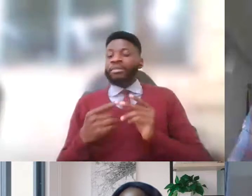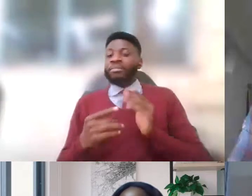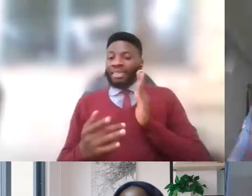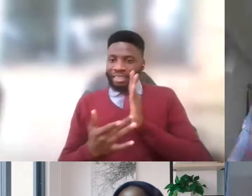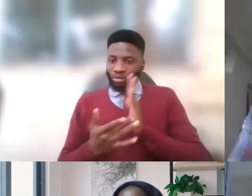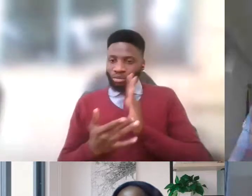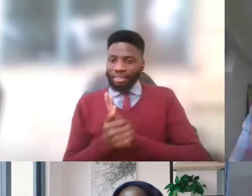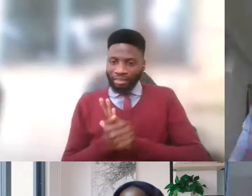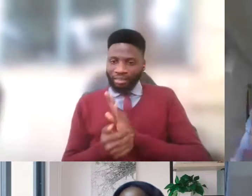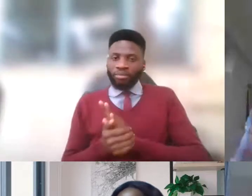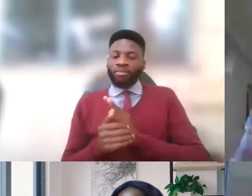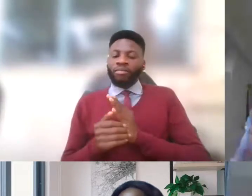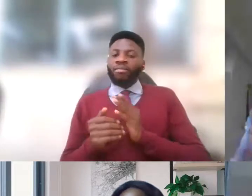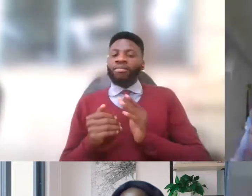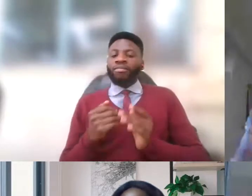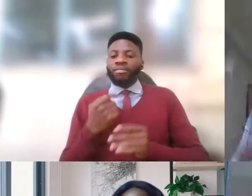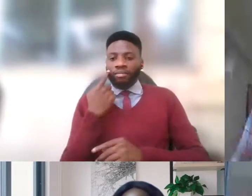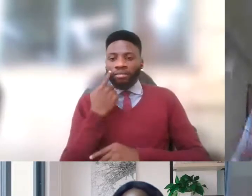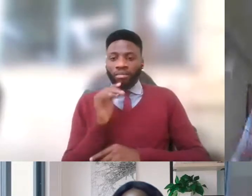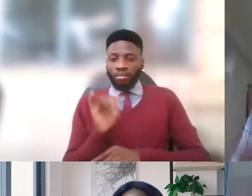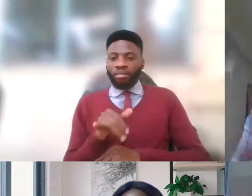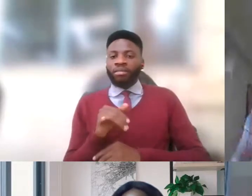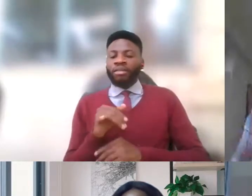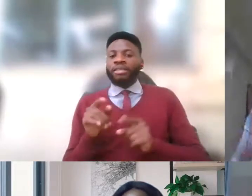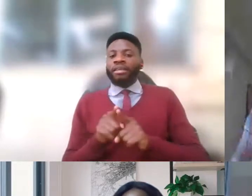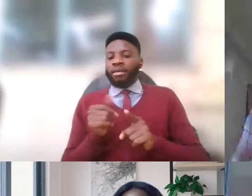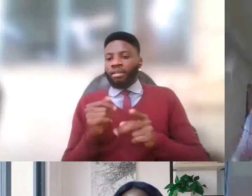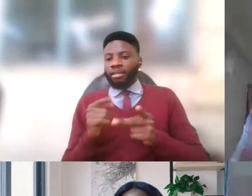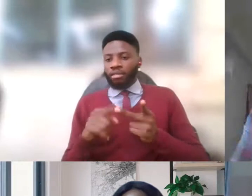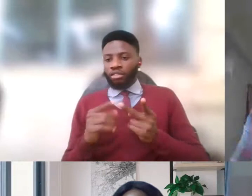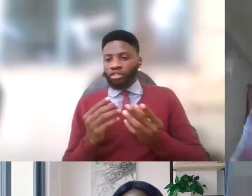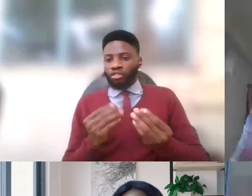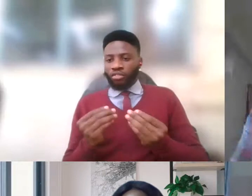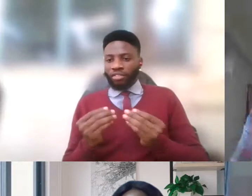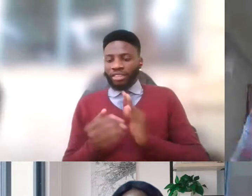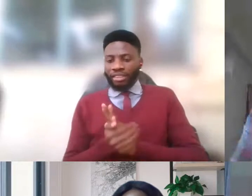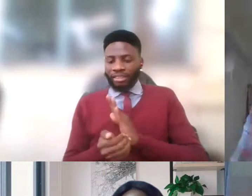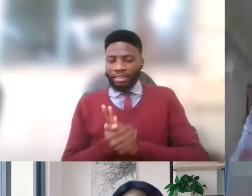big tech company. And one of the things that you can also do is also